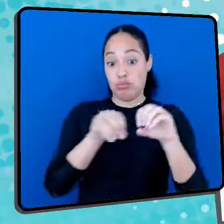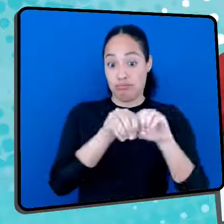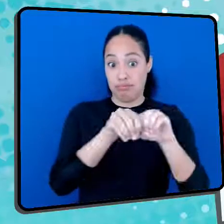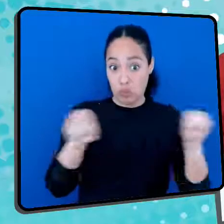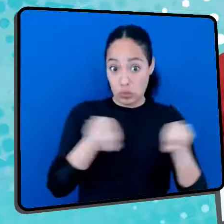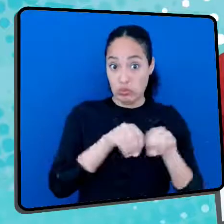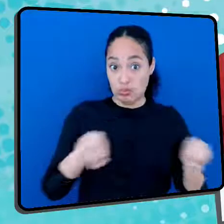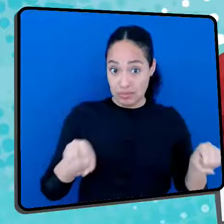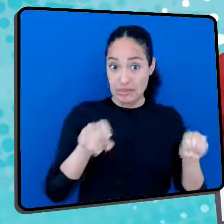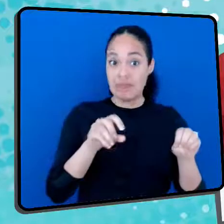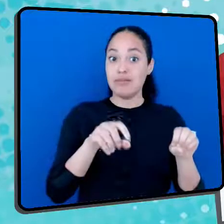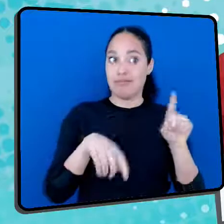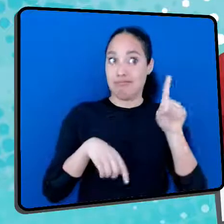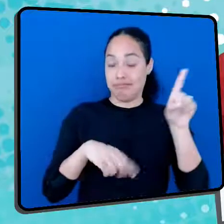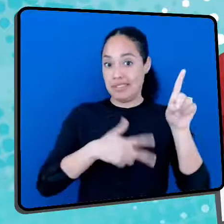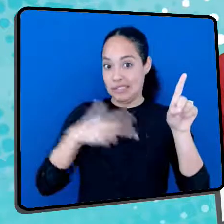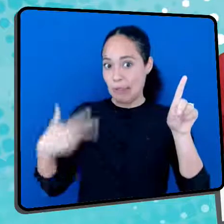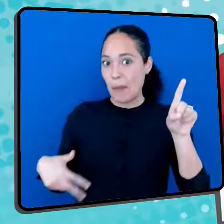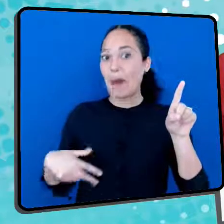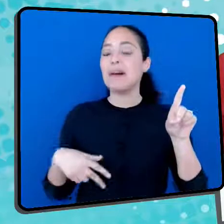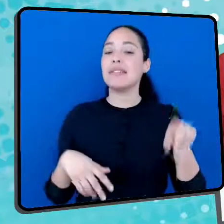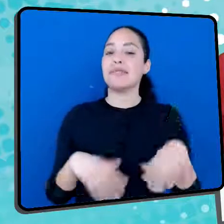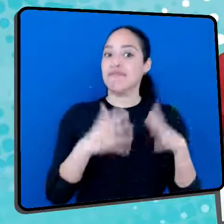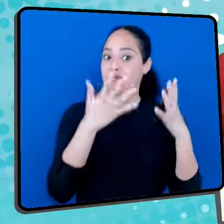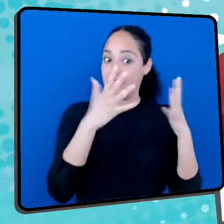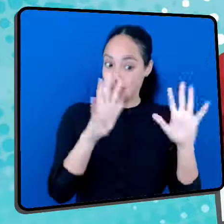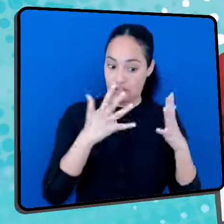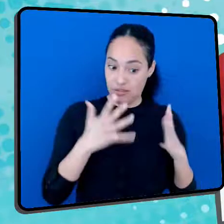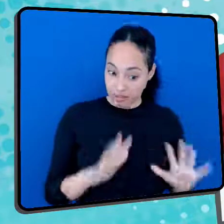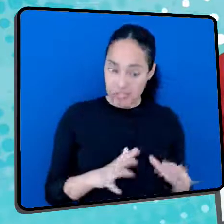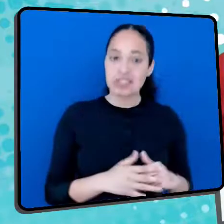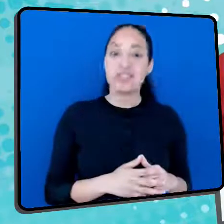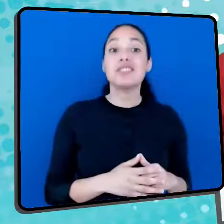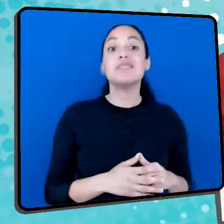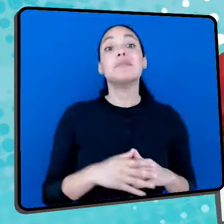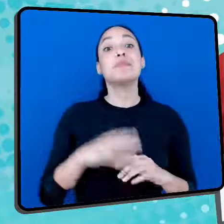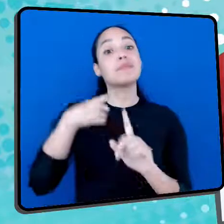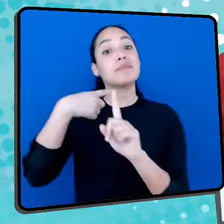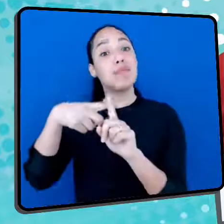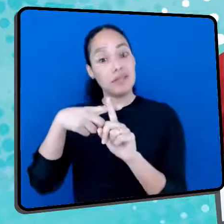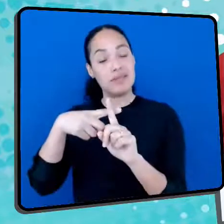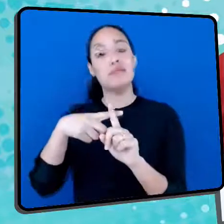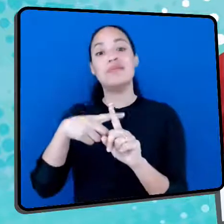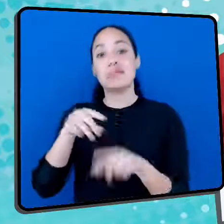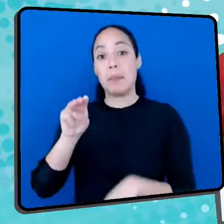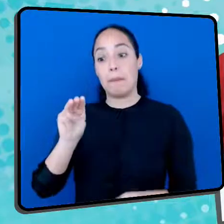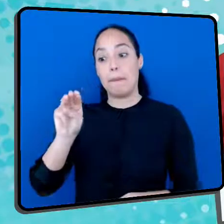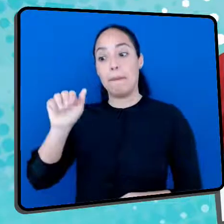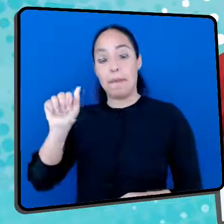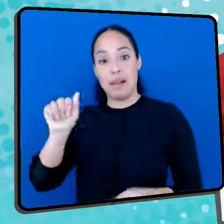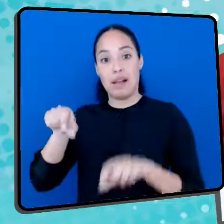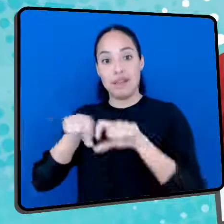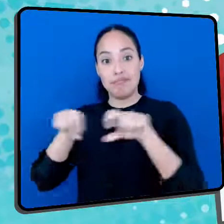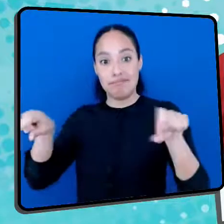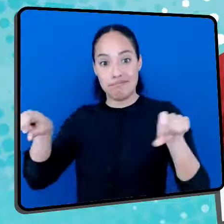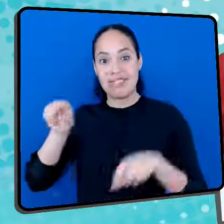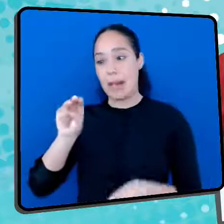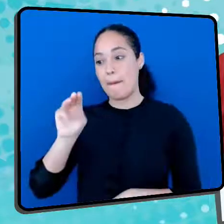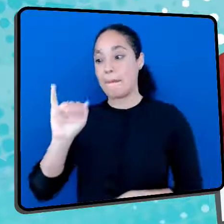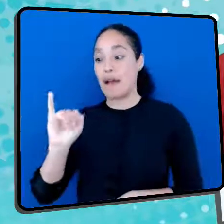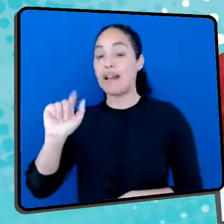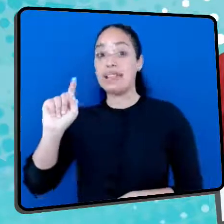with that, I finished a master's on MIT on data science and AI. But